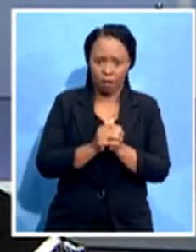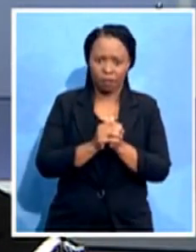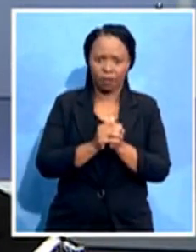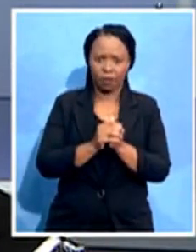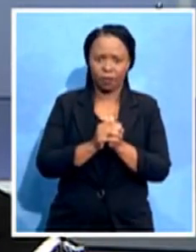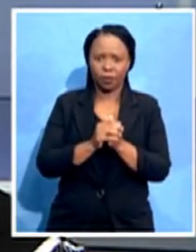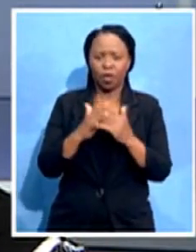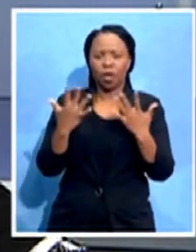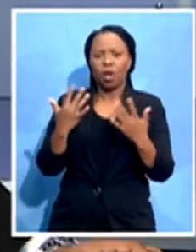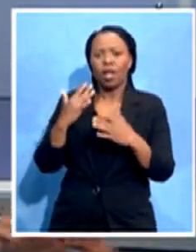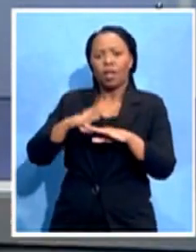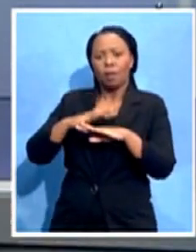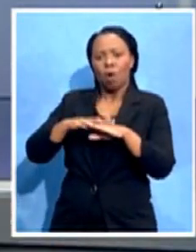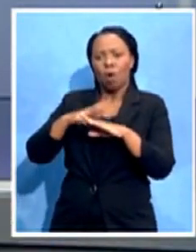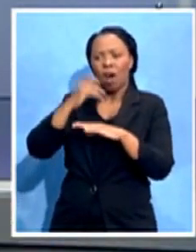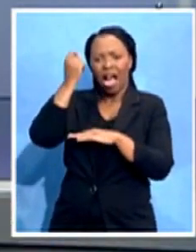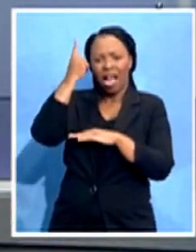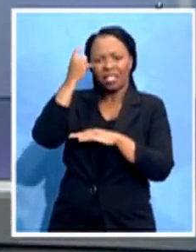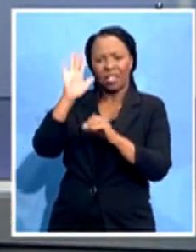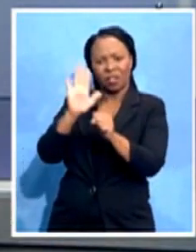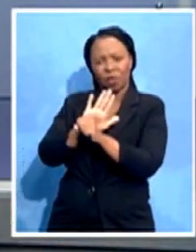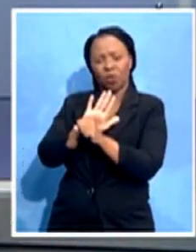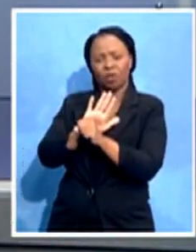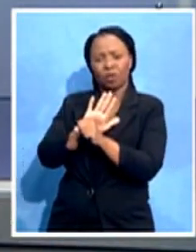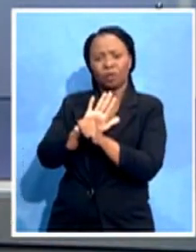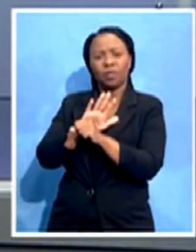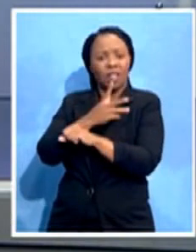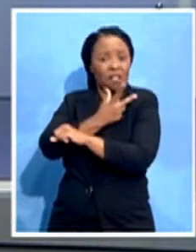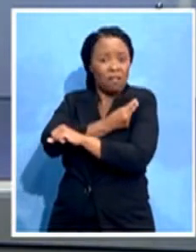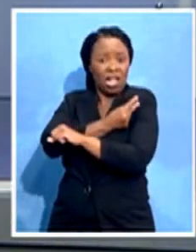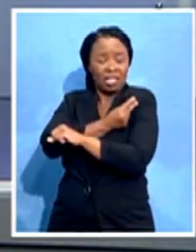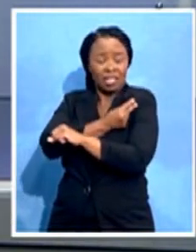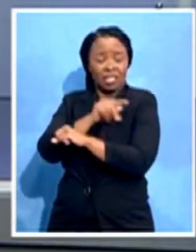to vaccines in a short while, but I want to discuss the variant, the